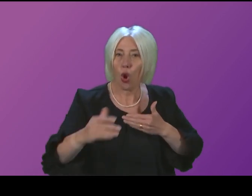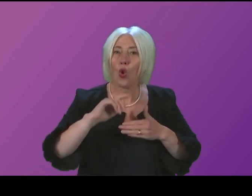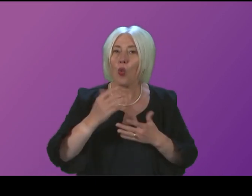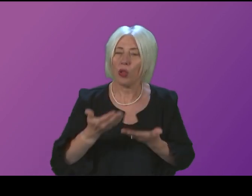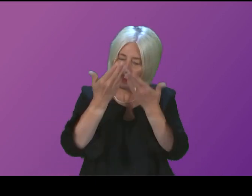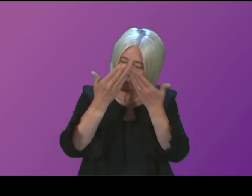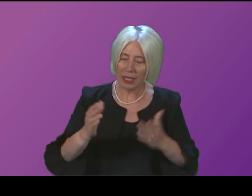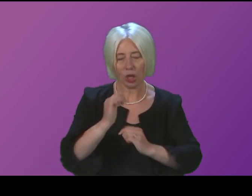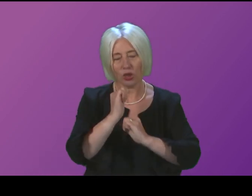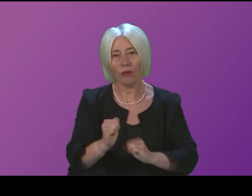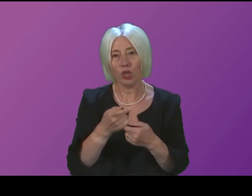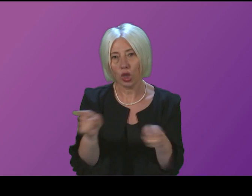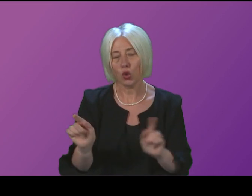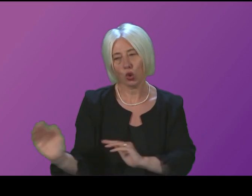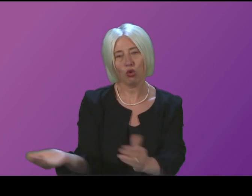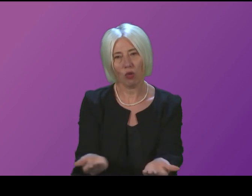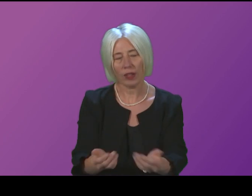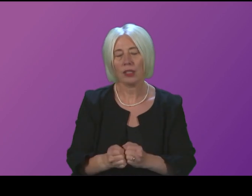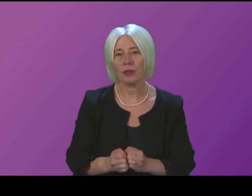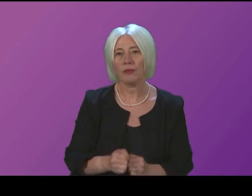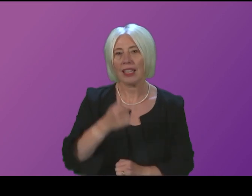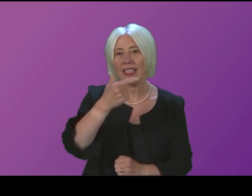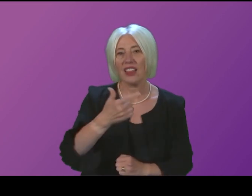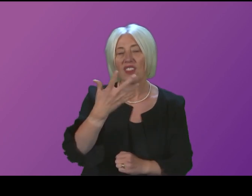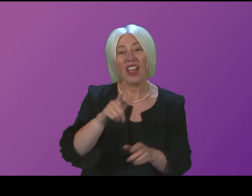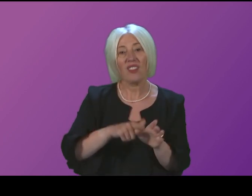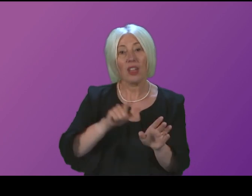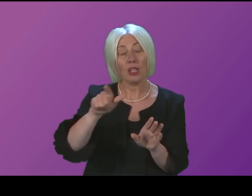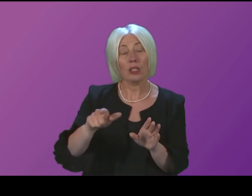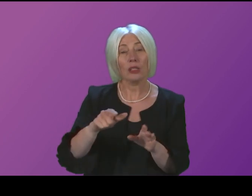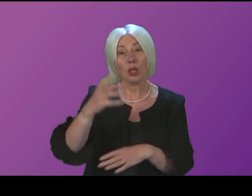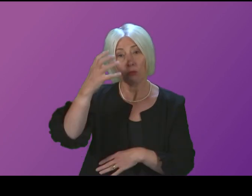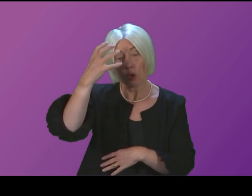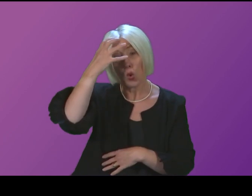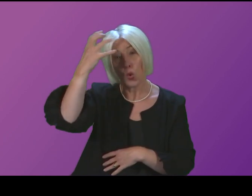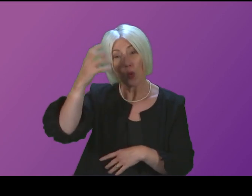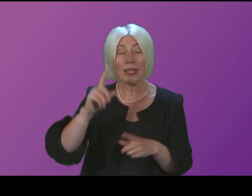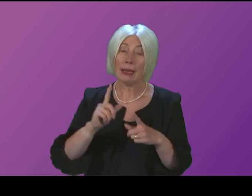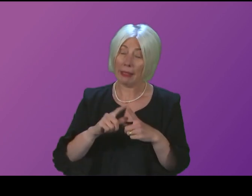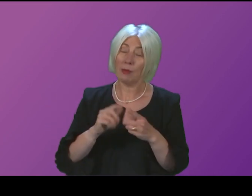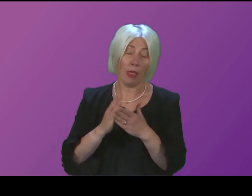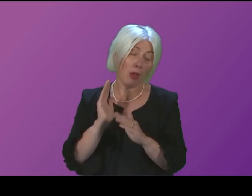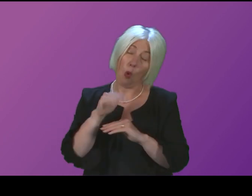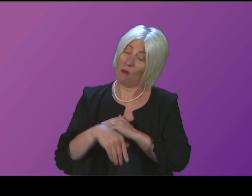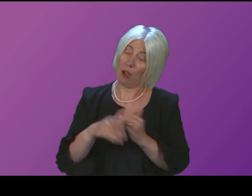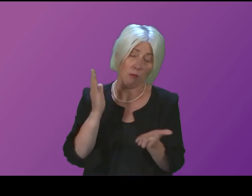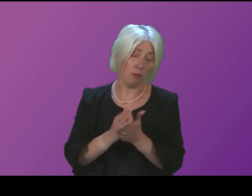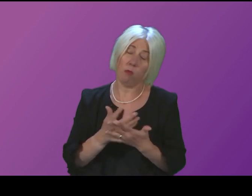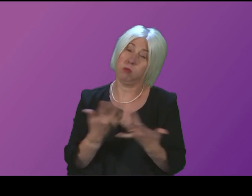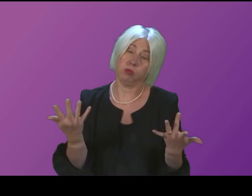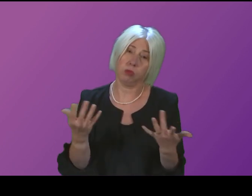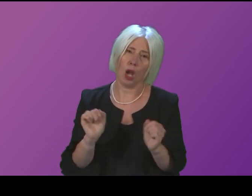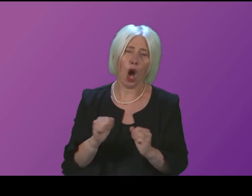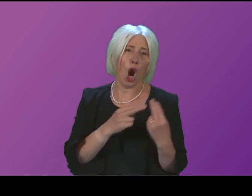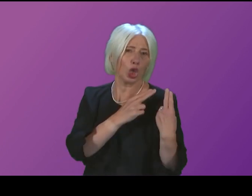your service. For 75 years, Queen Elizabeth more than fulfilled that vow. She performed her duties